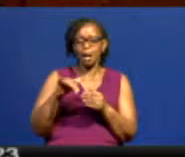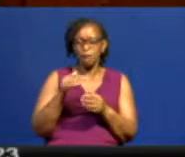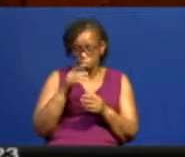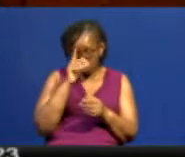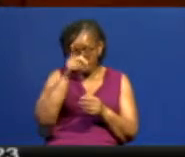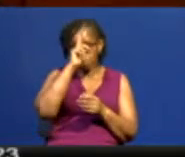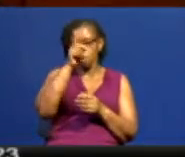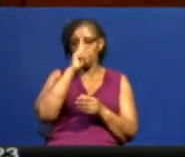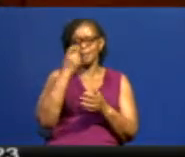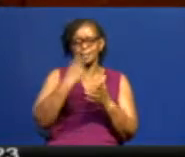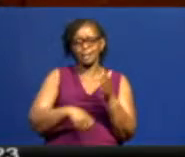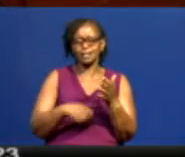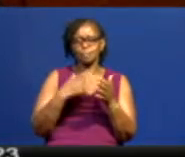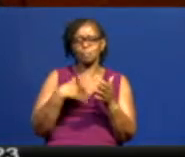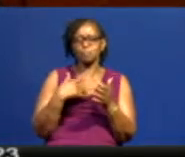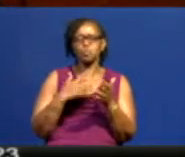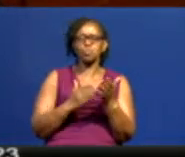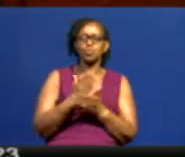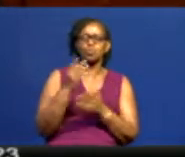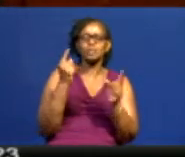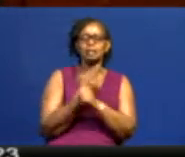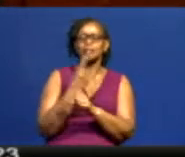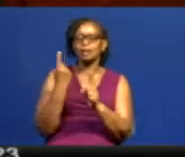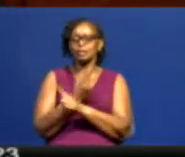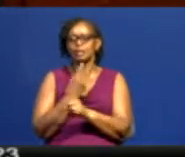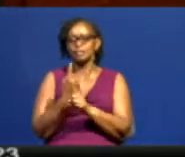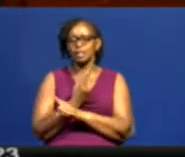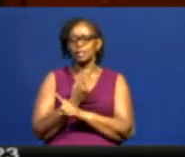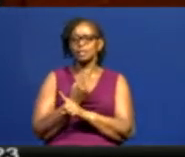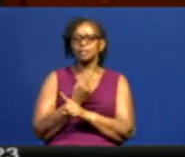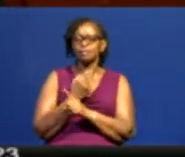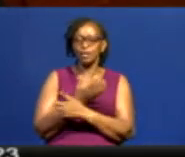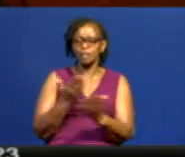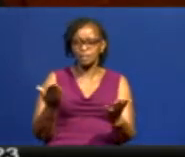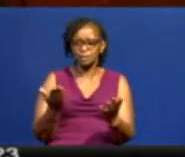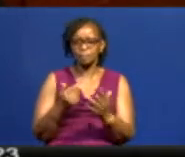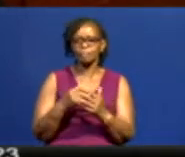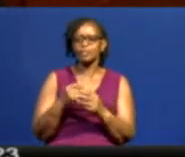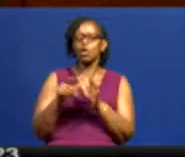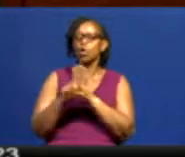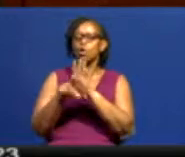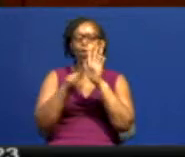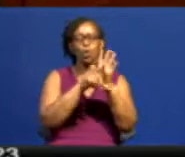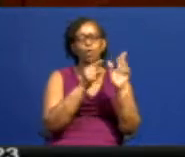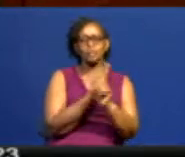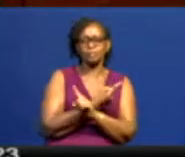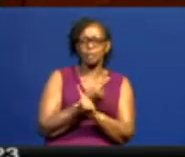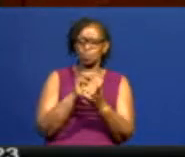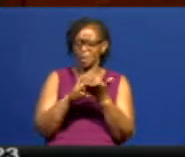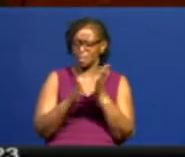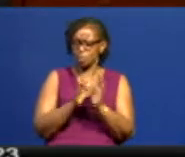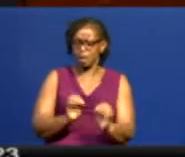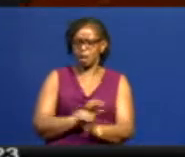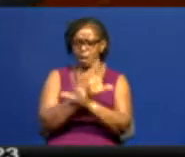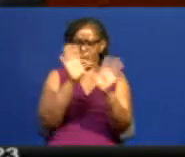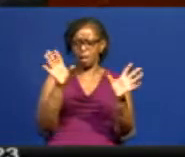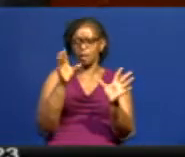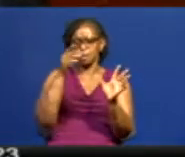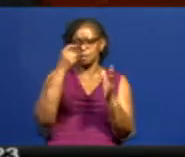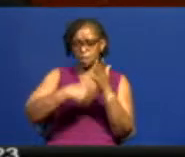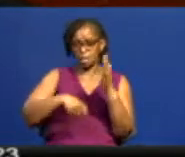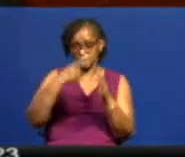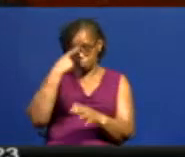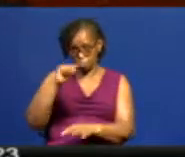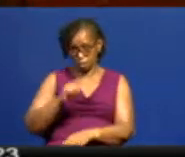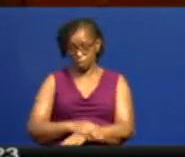Kenyans through various regimes of law without a proper tax policy in place. Honourable Speaker, in